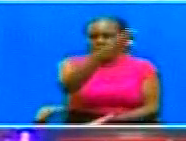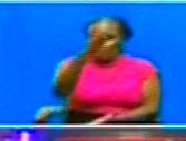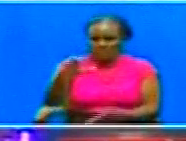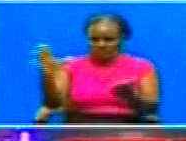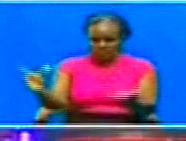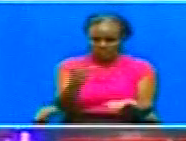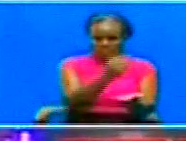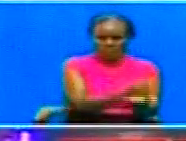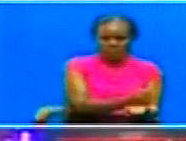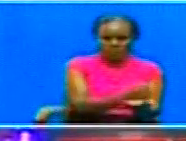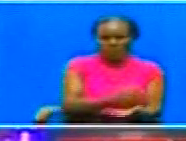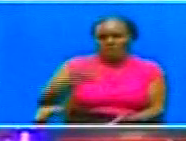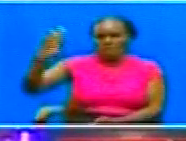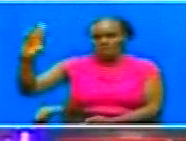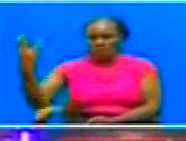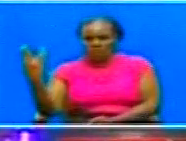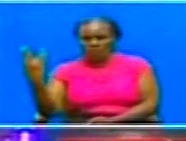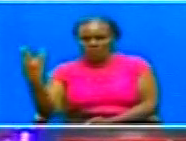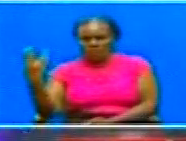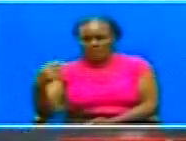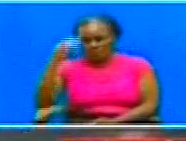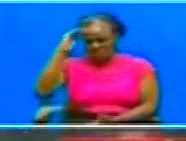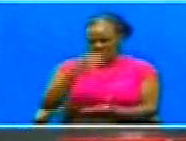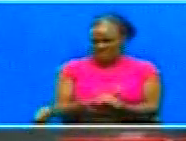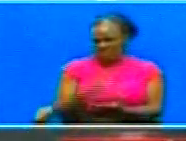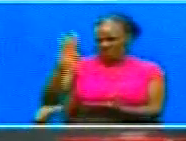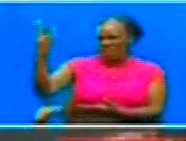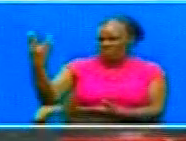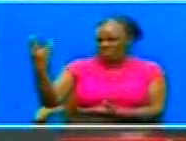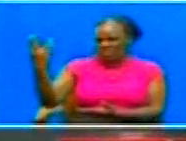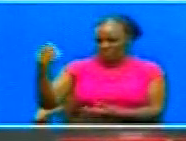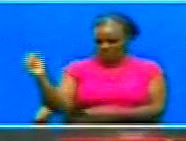adopted on the 4th, I believe it was, of this month.